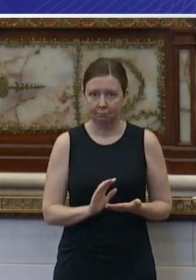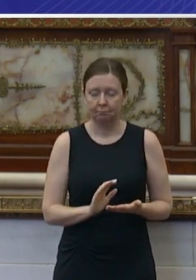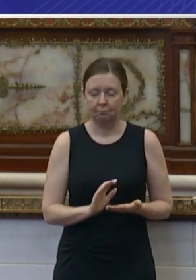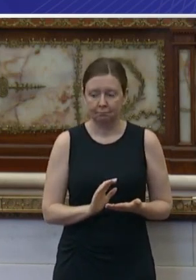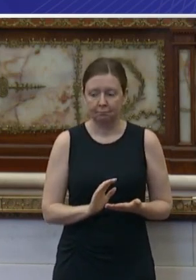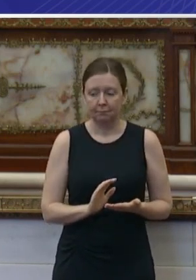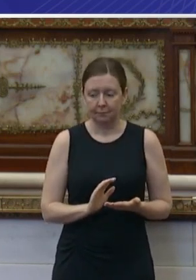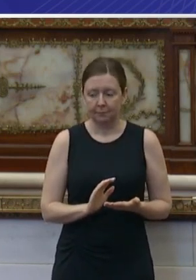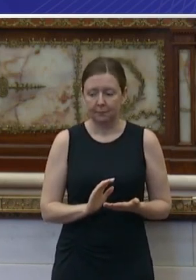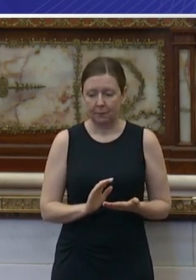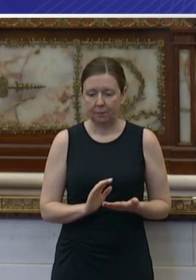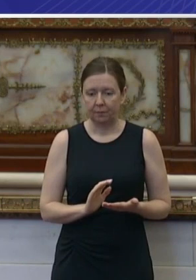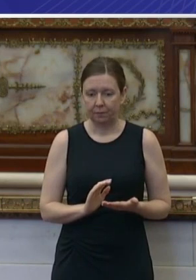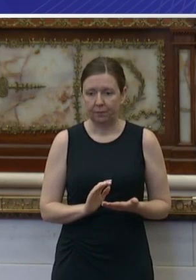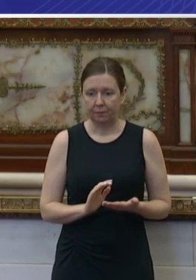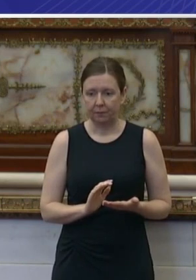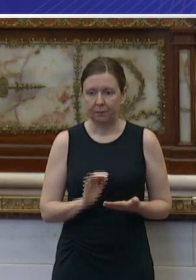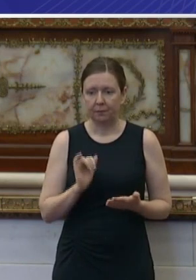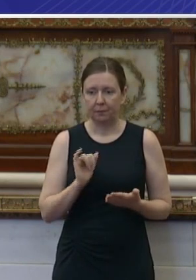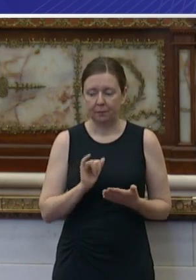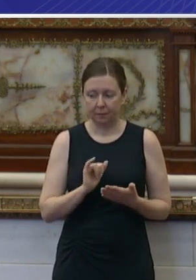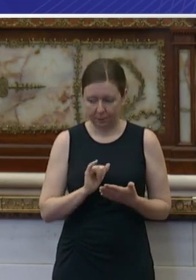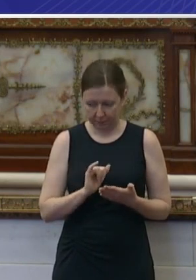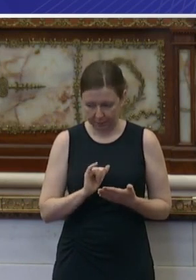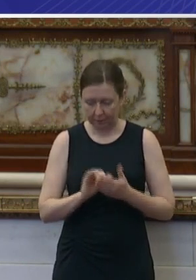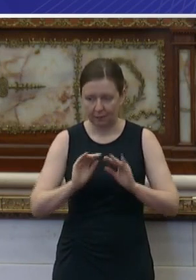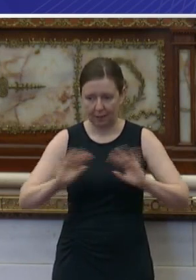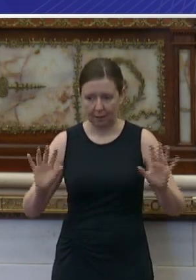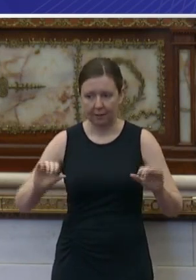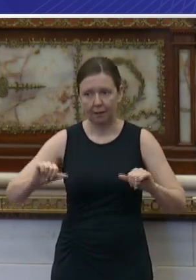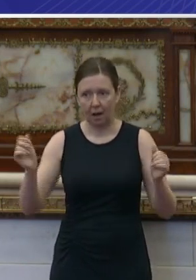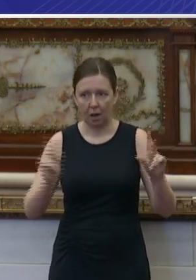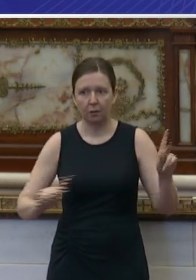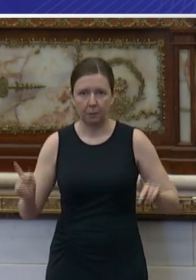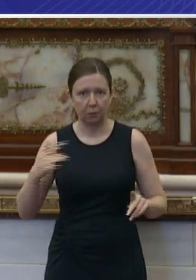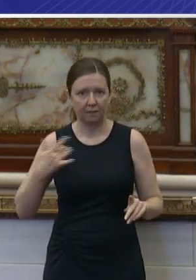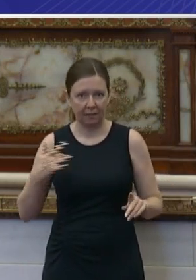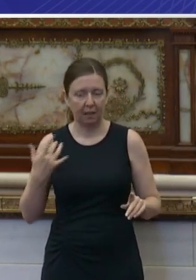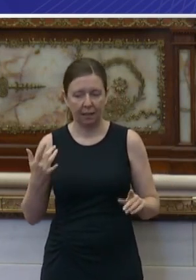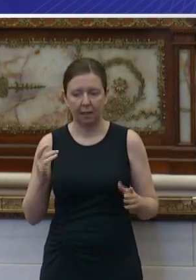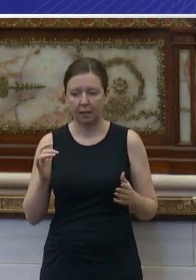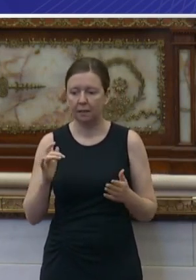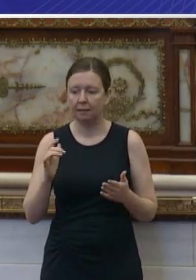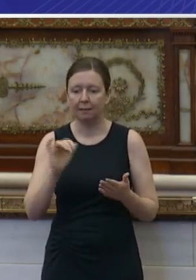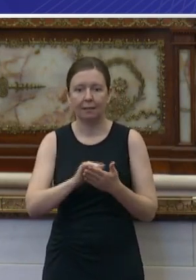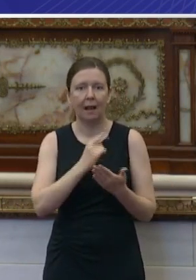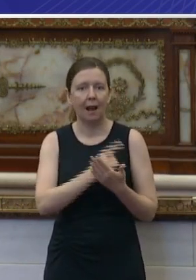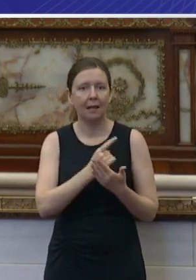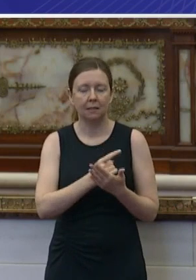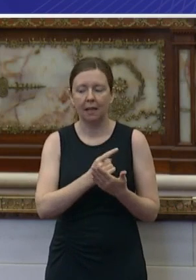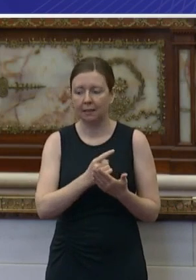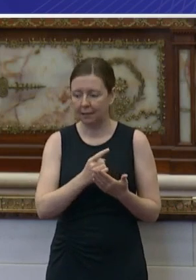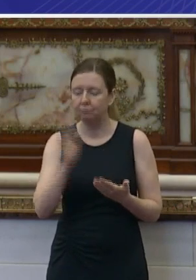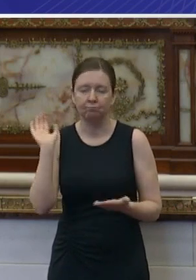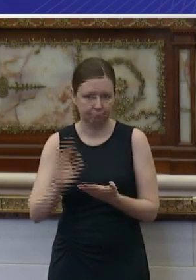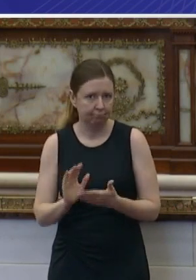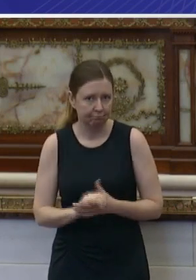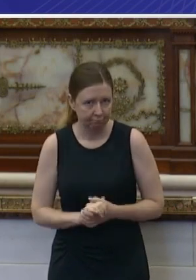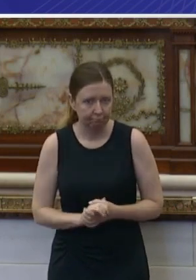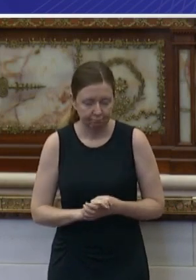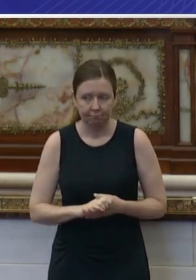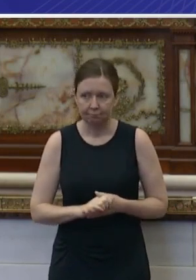and that was clearly others were feeling as well. That anxiety dissipated greatly.